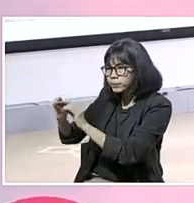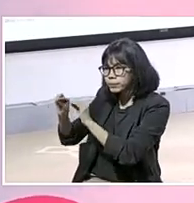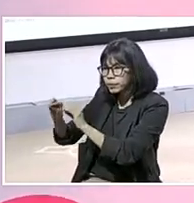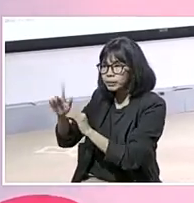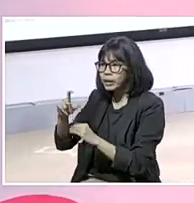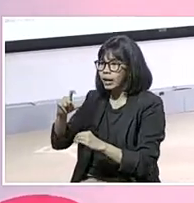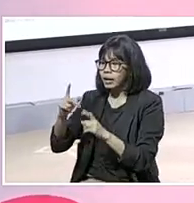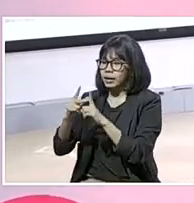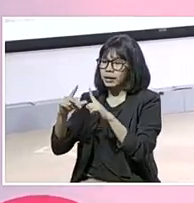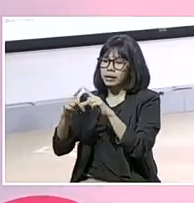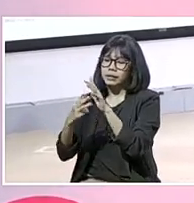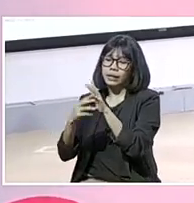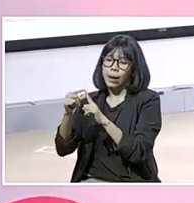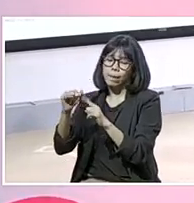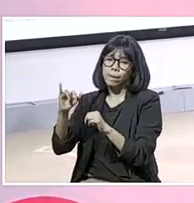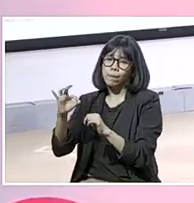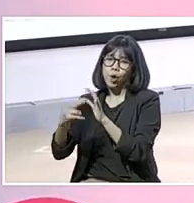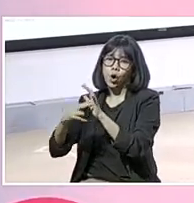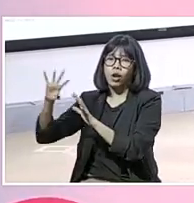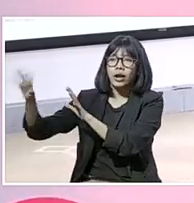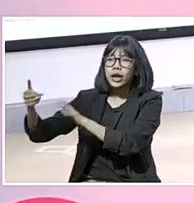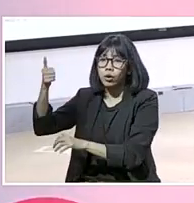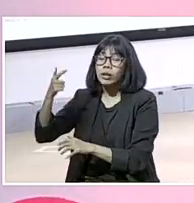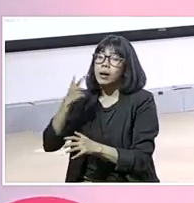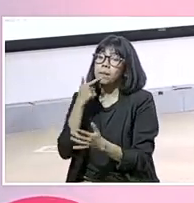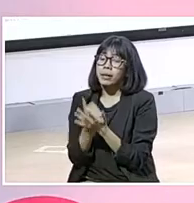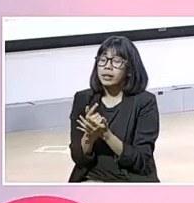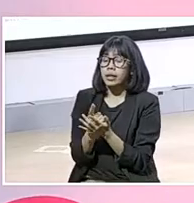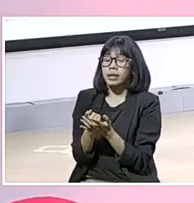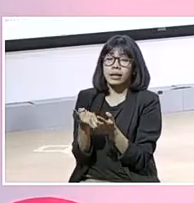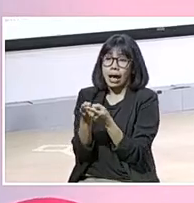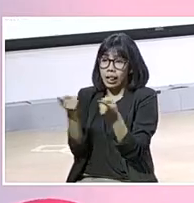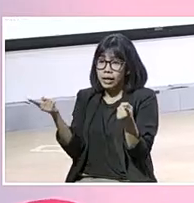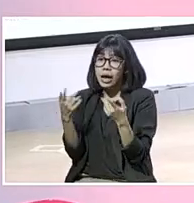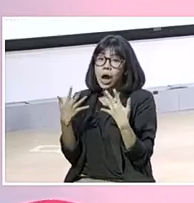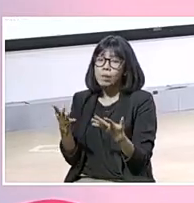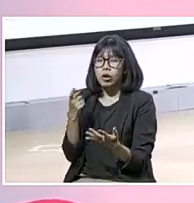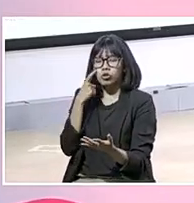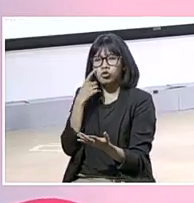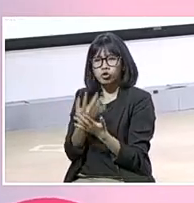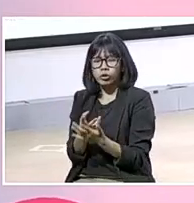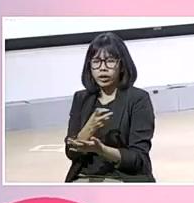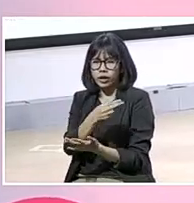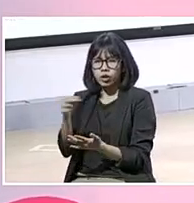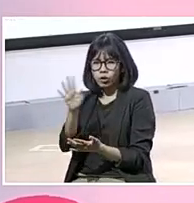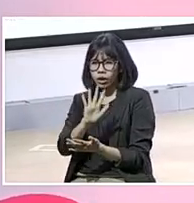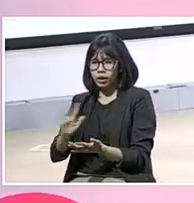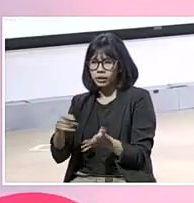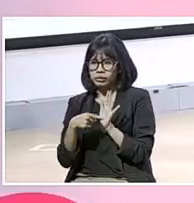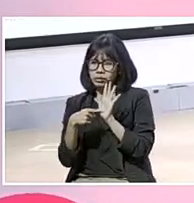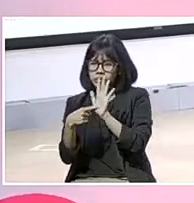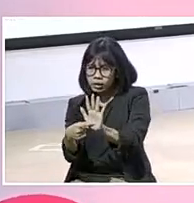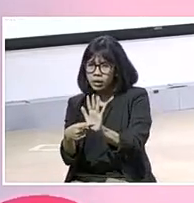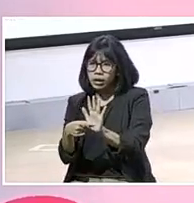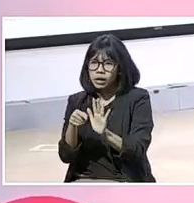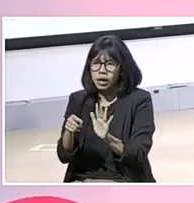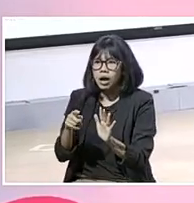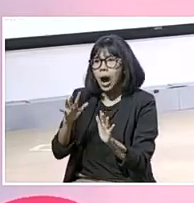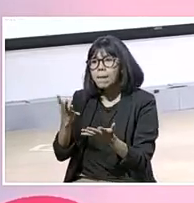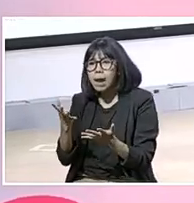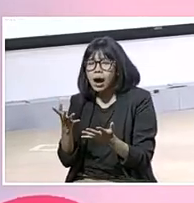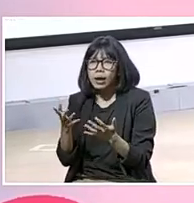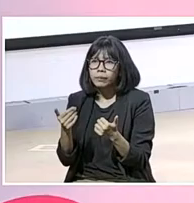champions. So I think those players can show you and show Indonesia what is